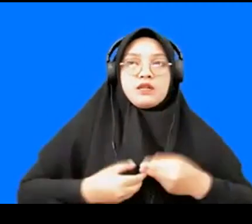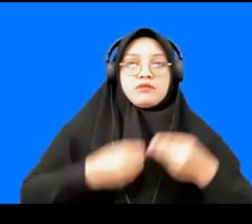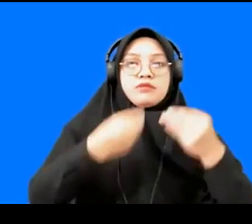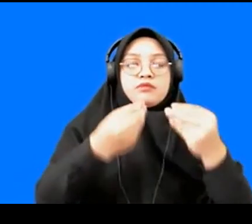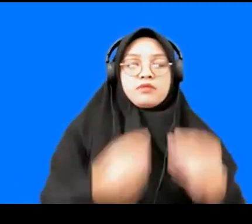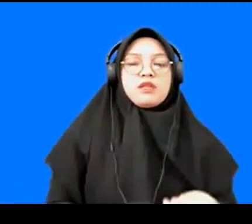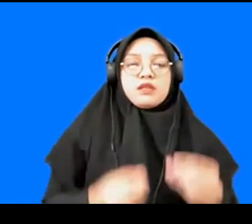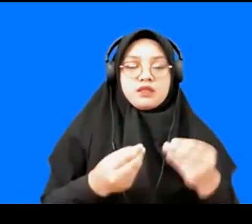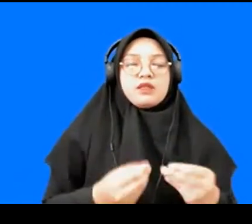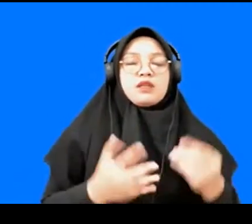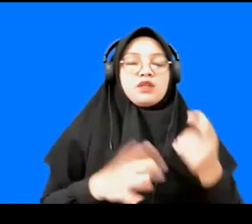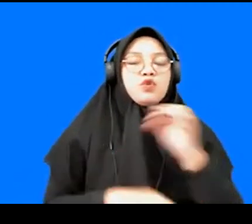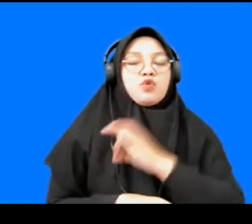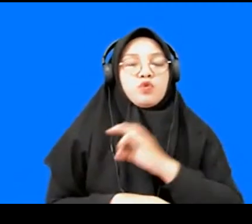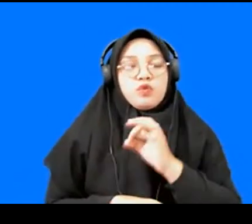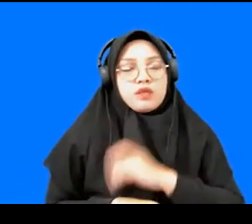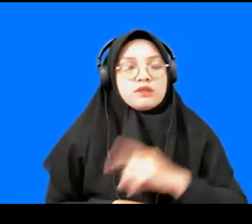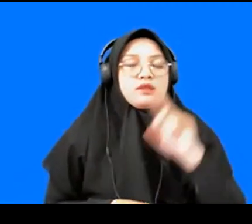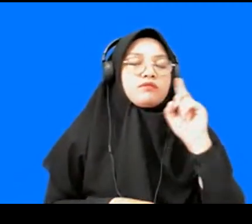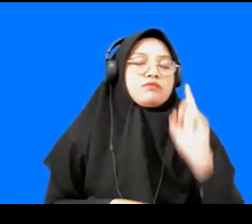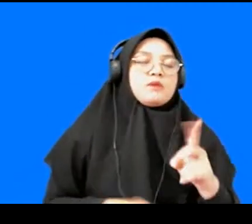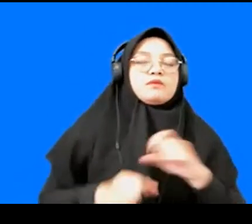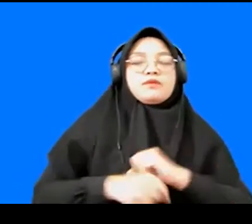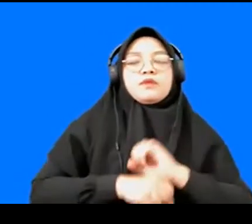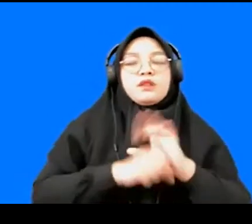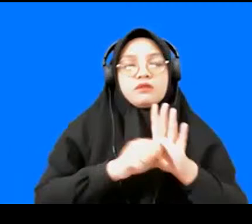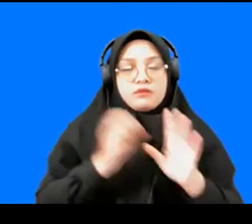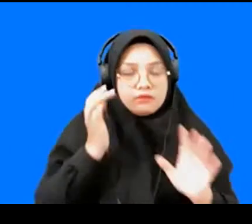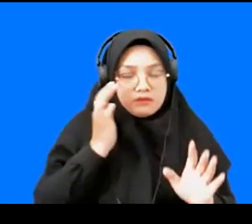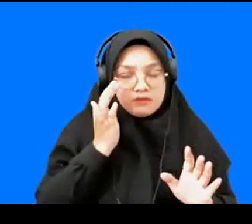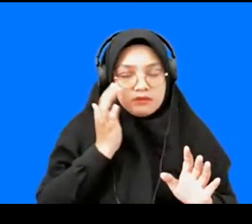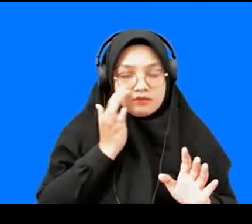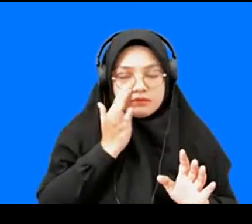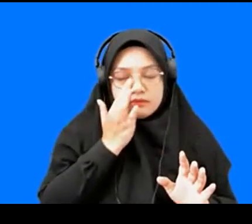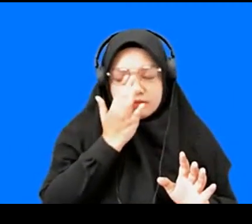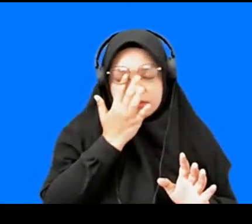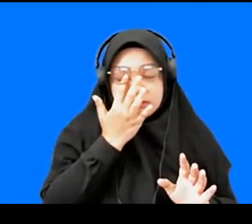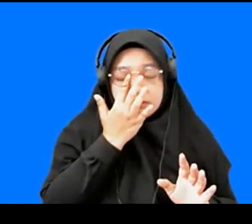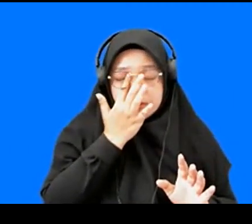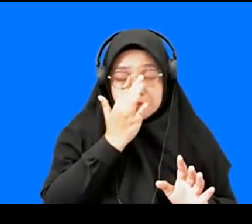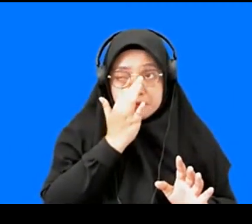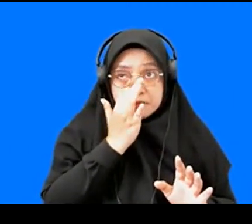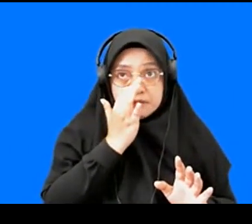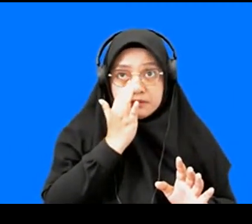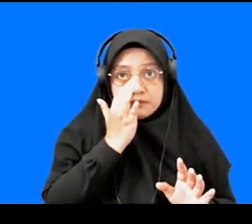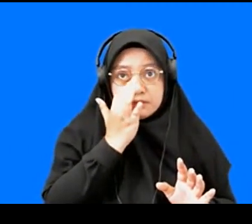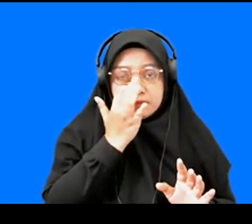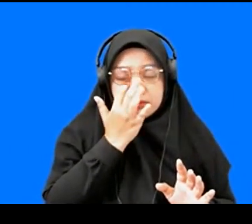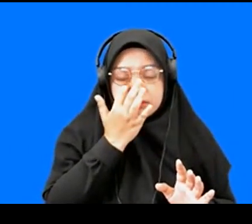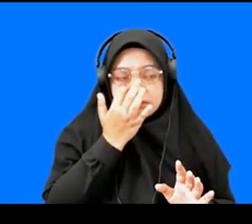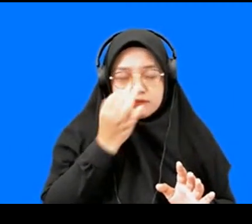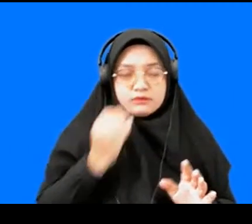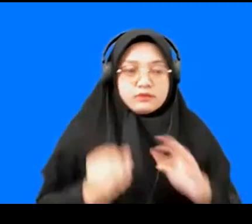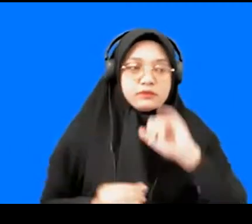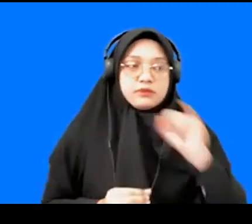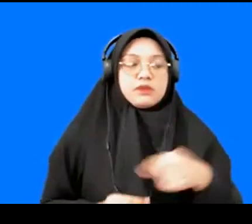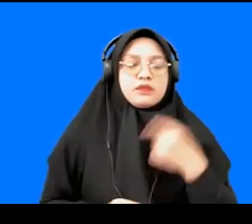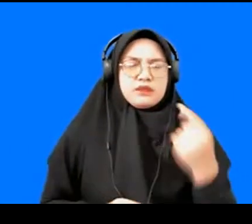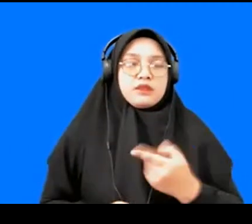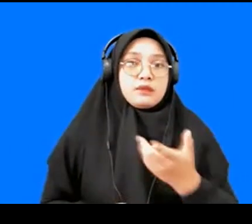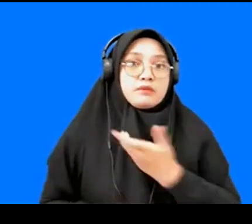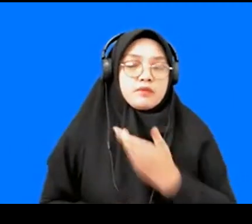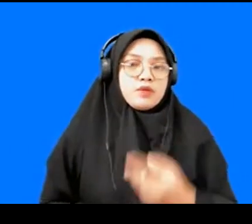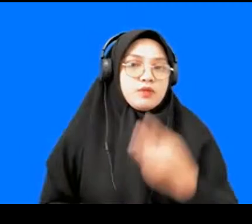then climate crisis. So we need to see our campaign and our recommendation in a